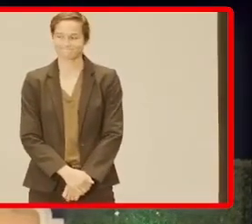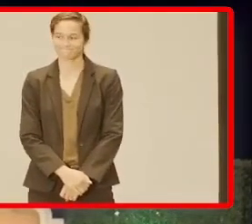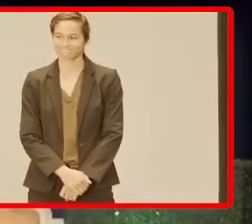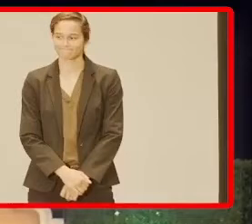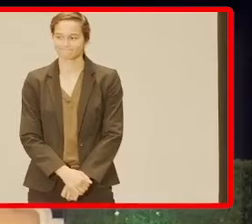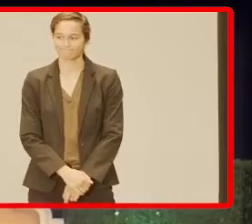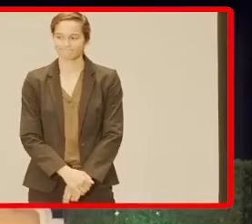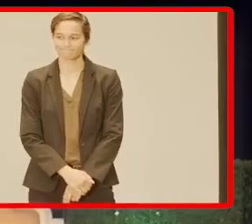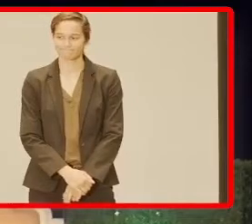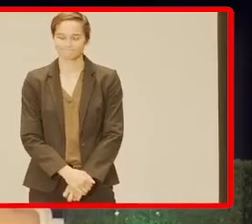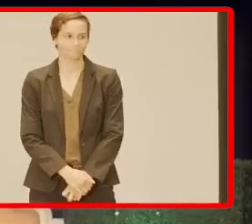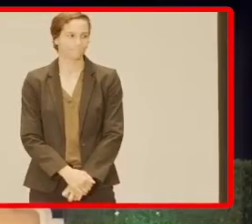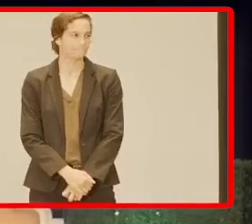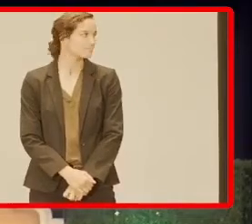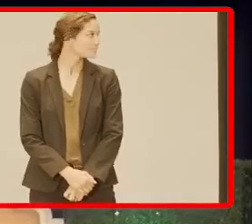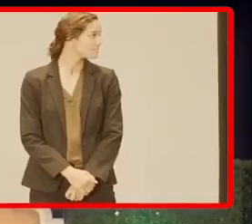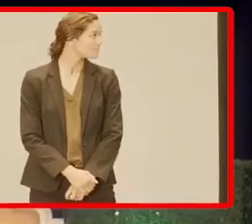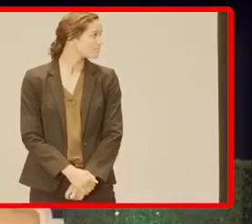Come on up, honey.